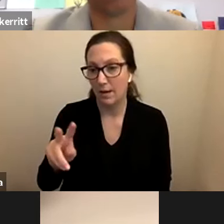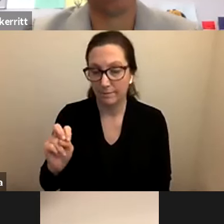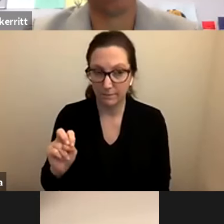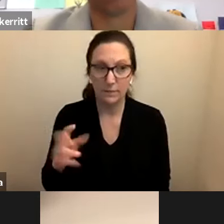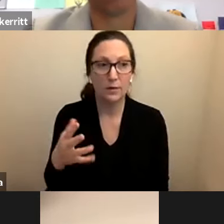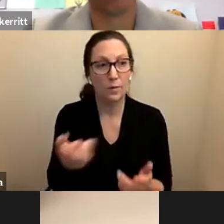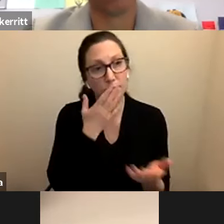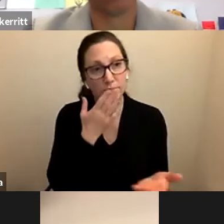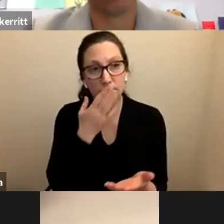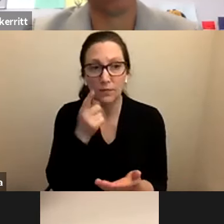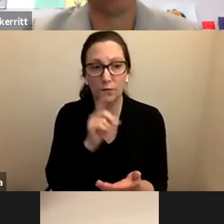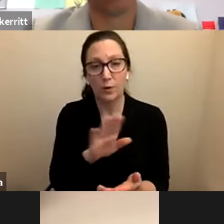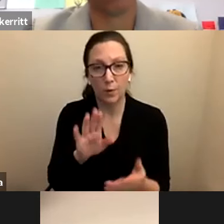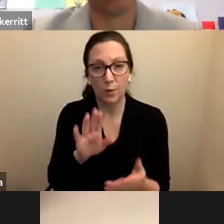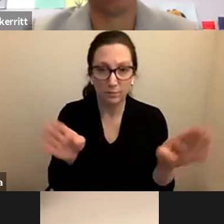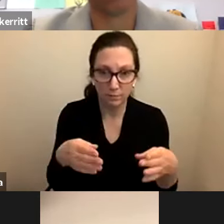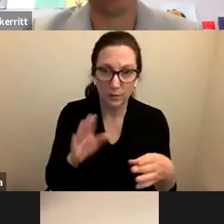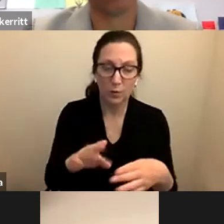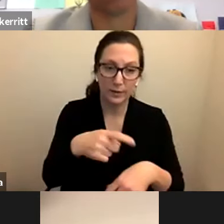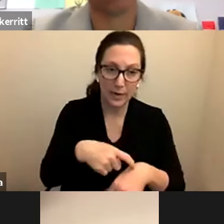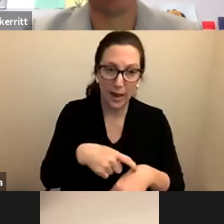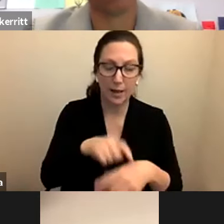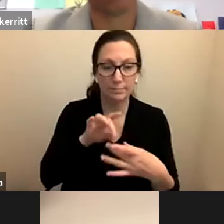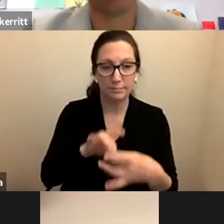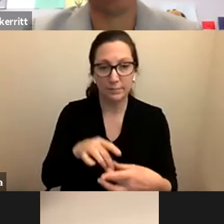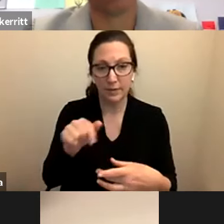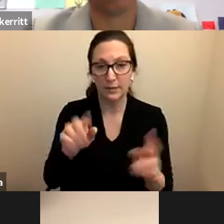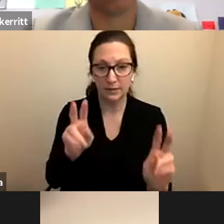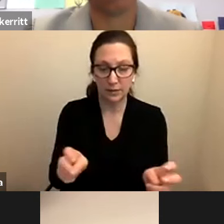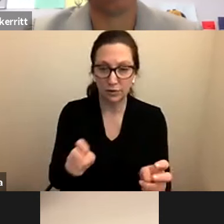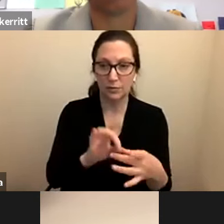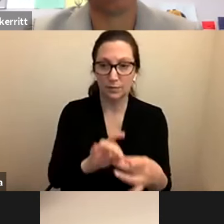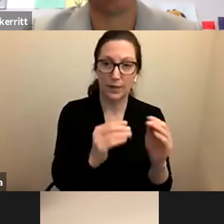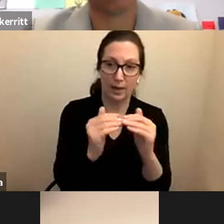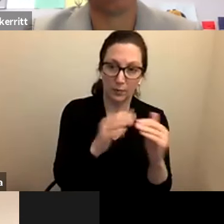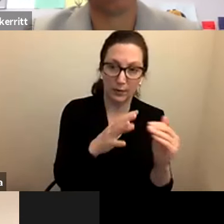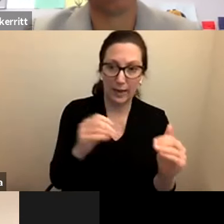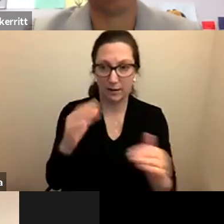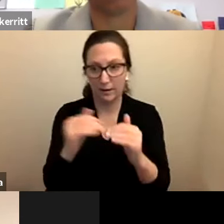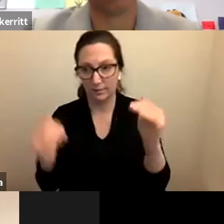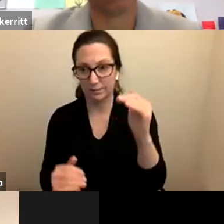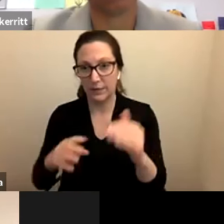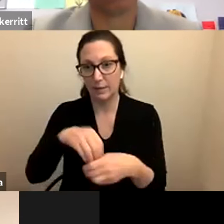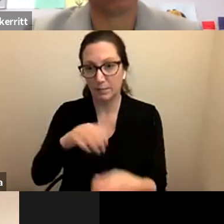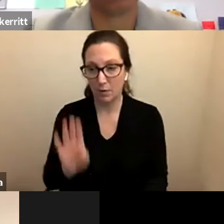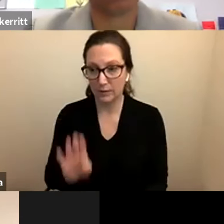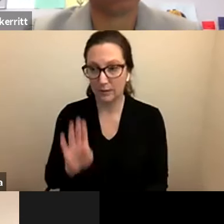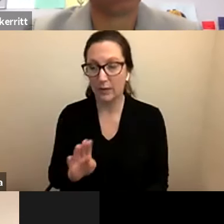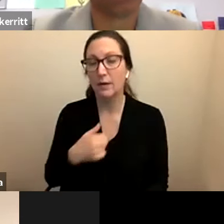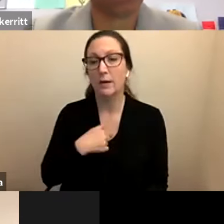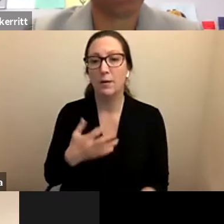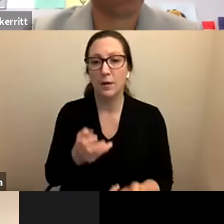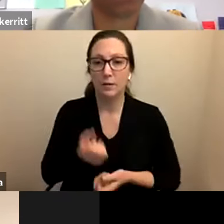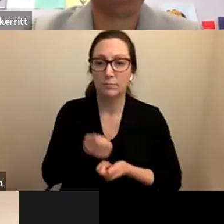the dedication and time that you've poured into this debate on equity and inequity in Boston. And I would like to express my